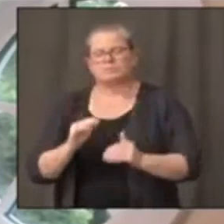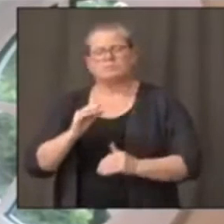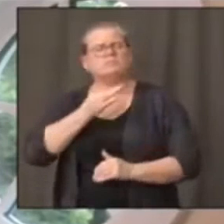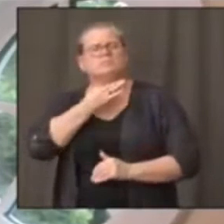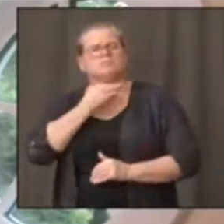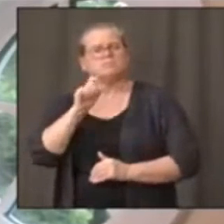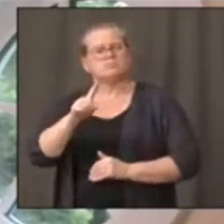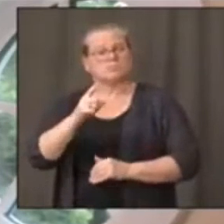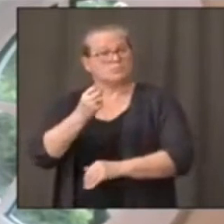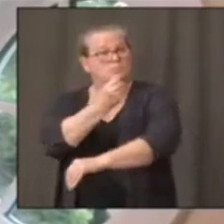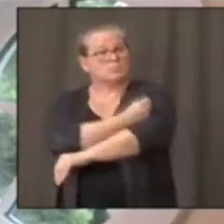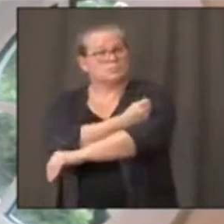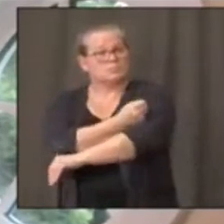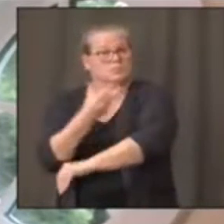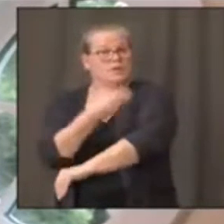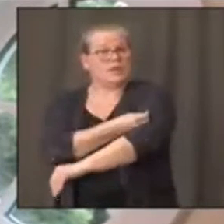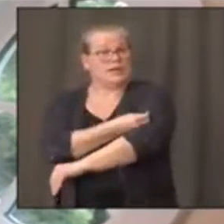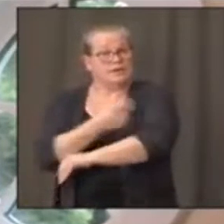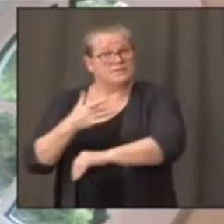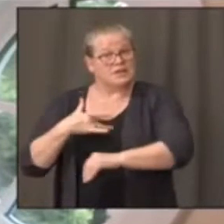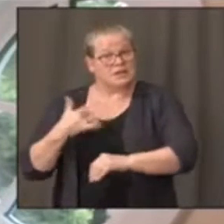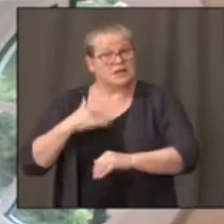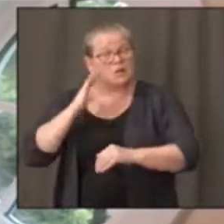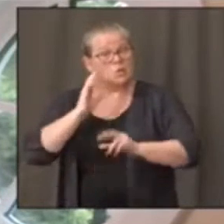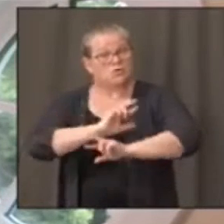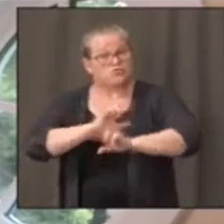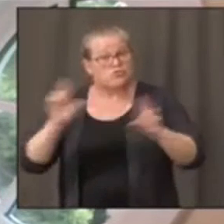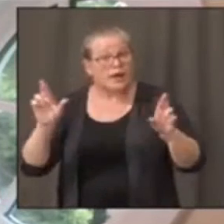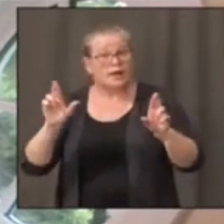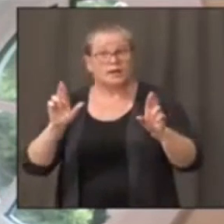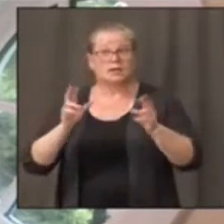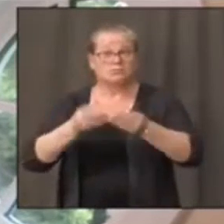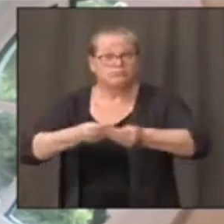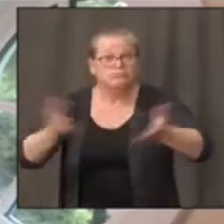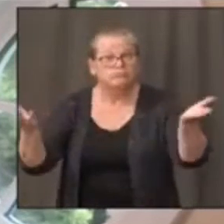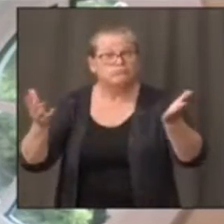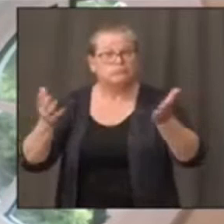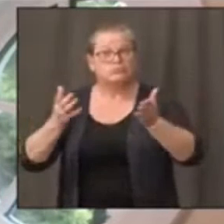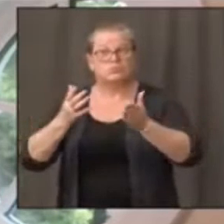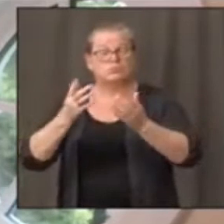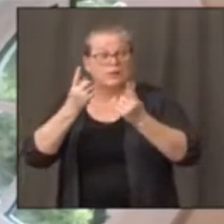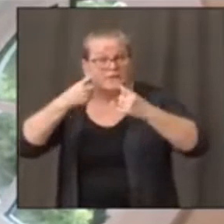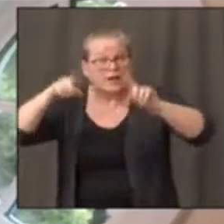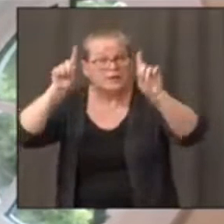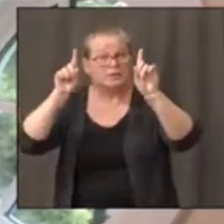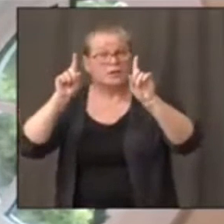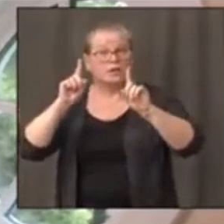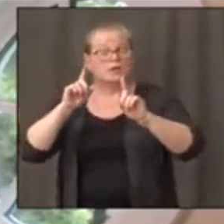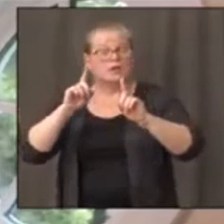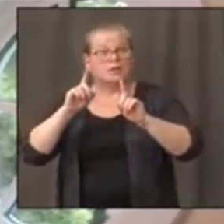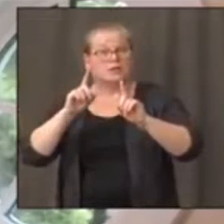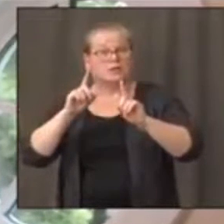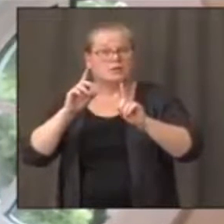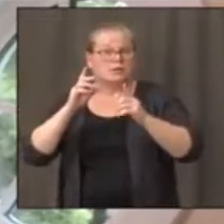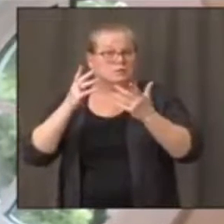to actually have the distribution also to get the vaccine out effectively? I know we've run into a lot of issues with